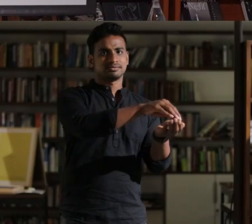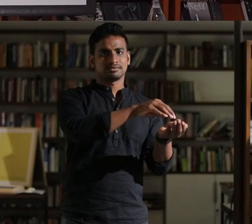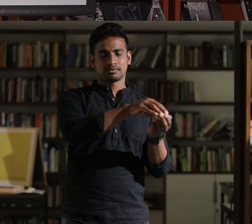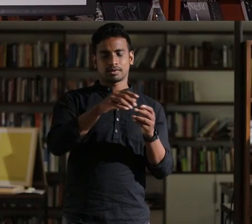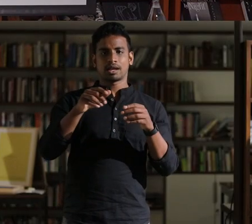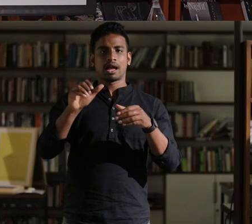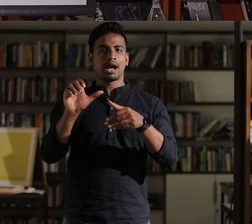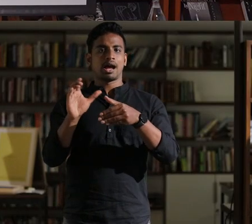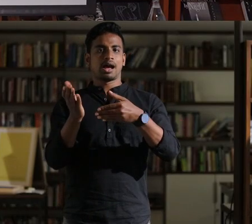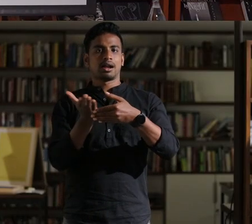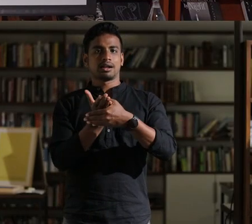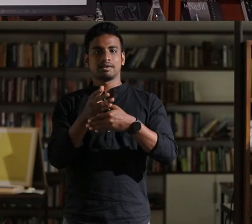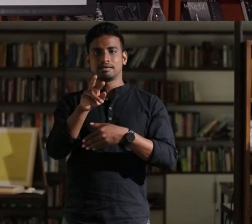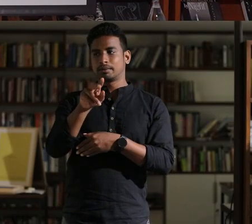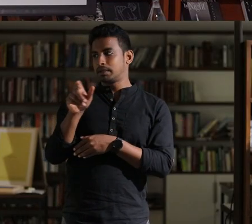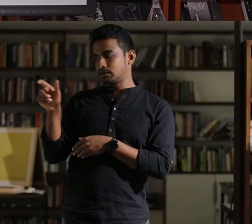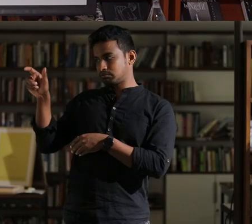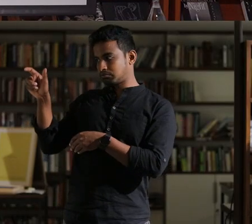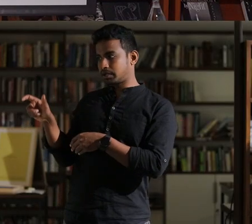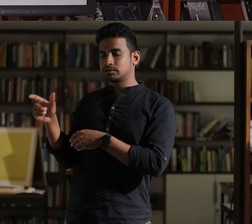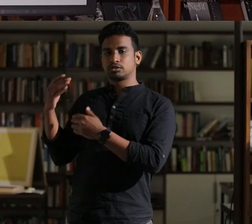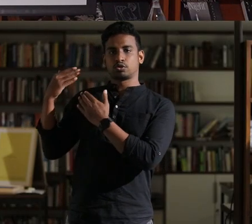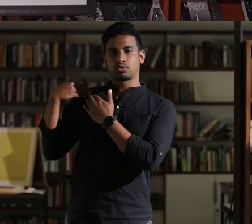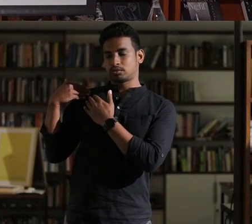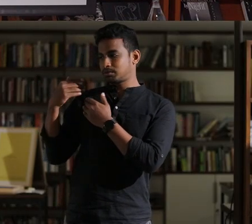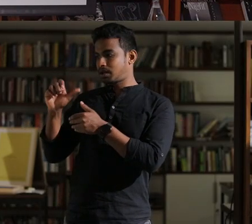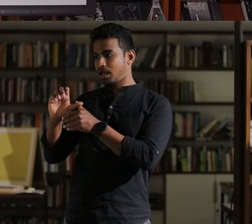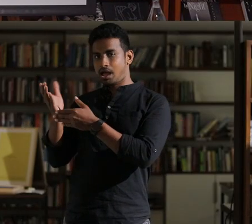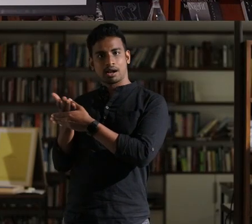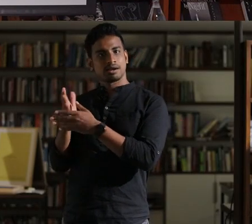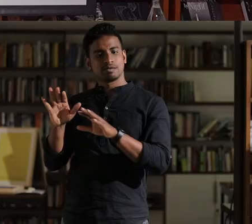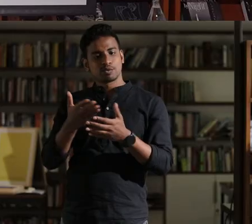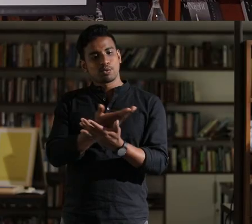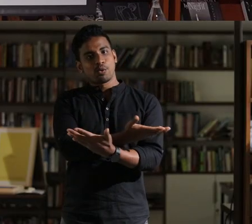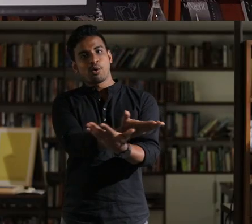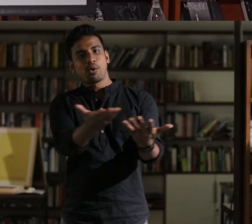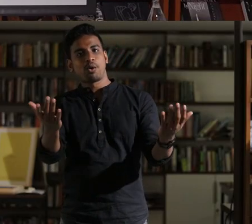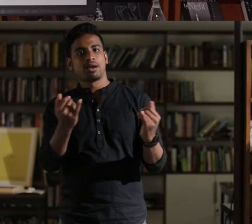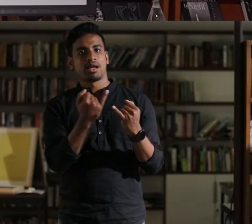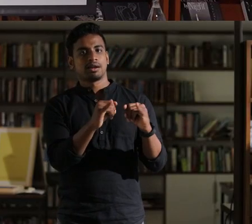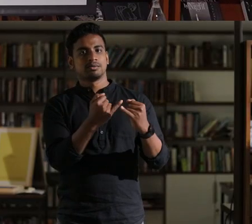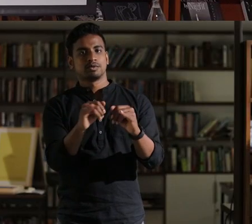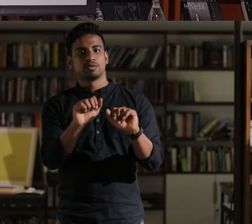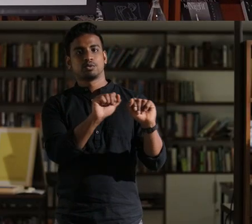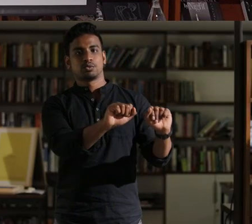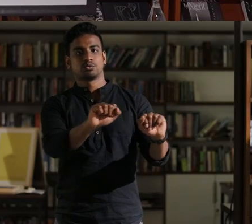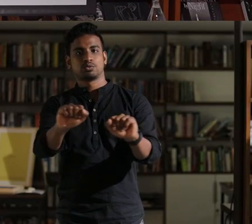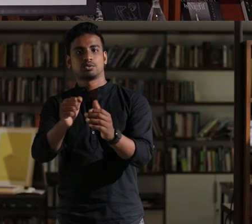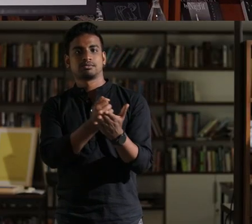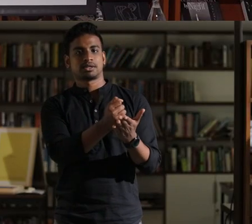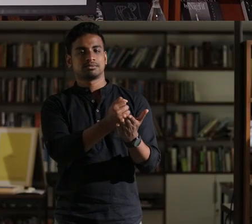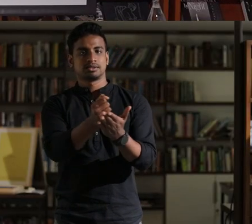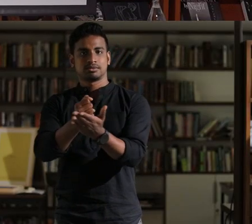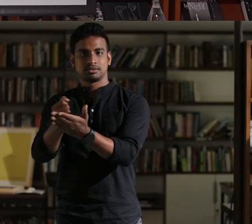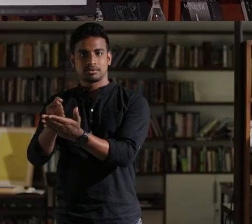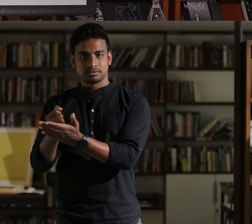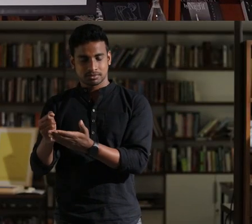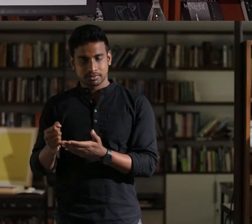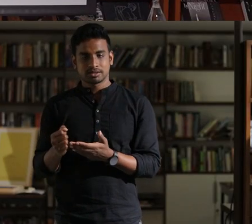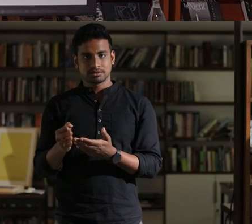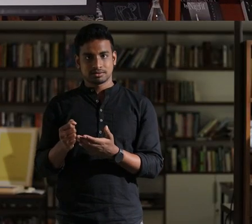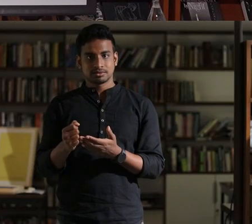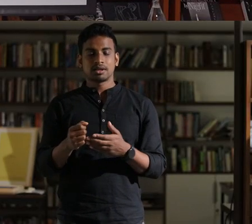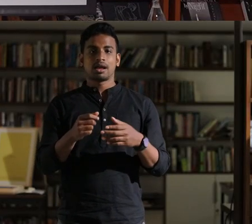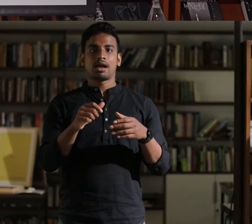of the art archivist or the art historian. The status and remit of the archival practitioner is more ambiguous than ever.